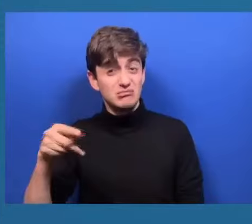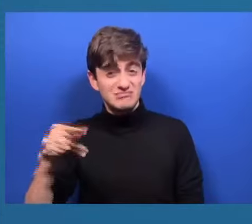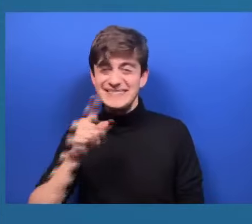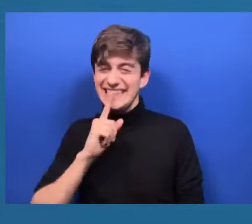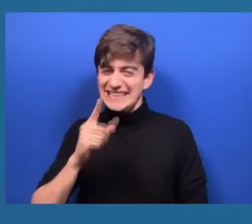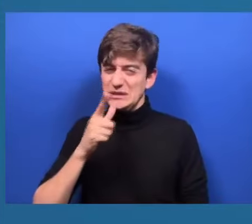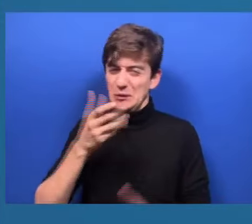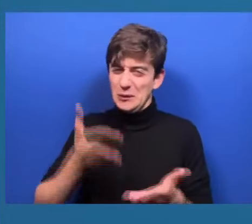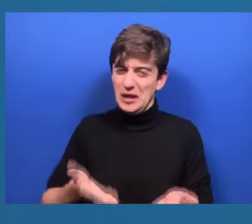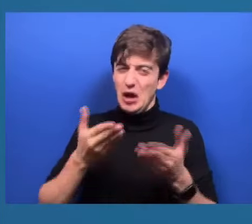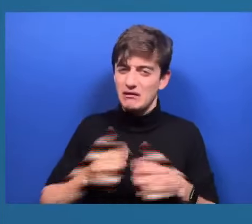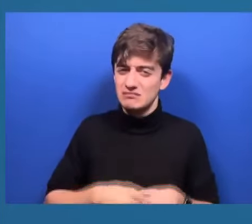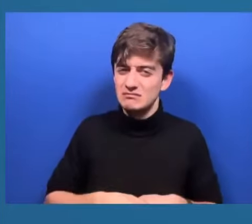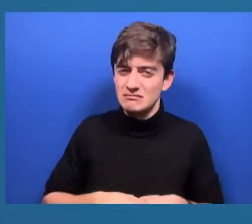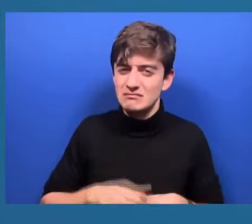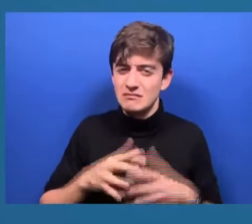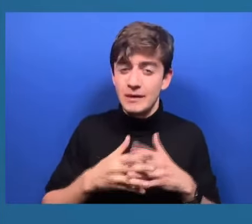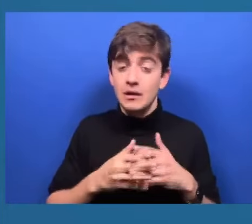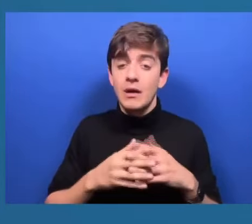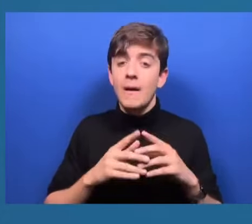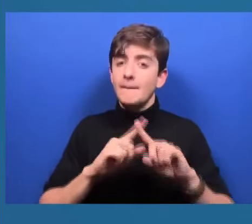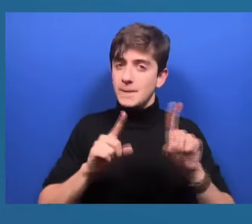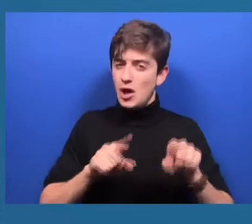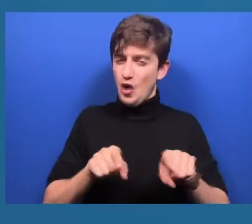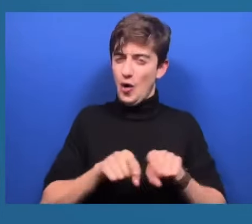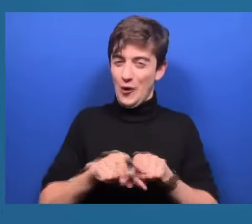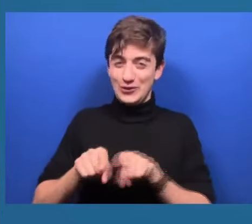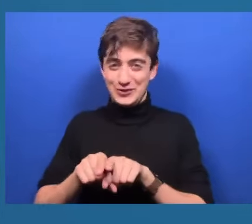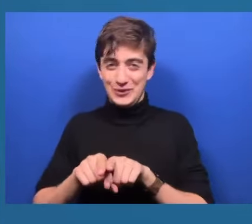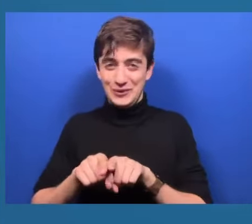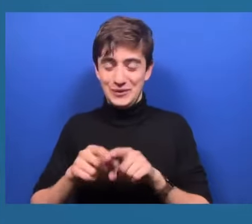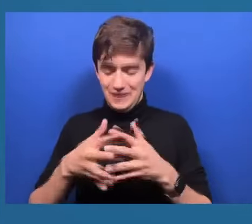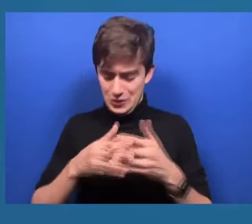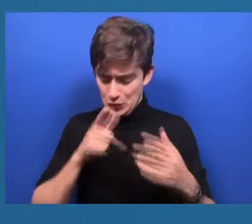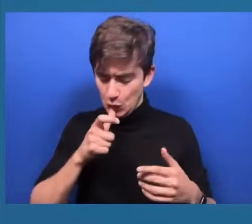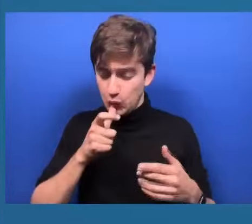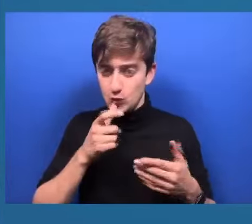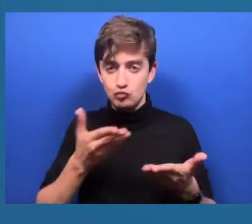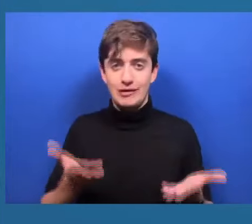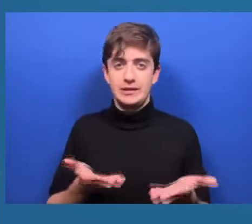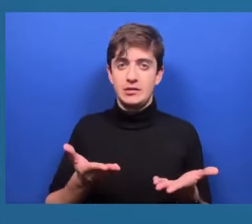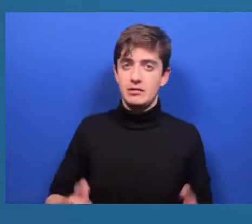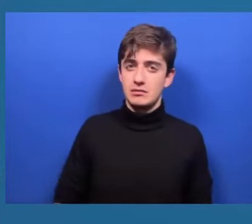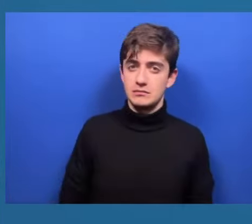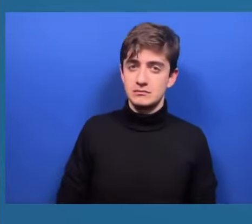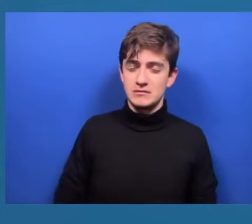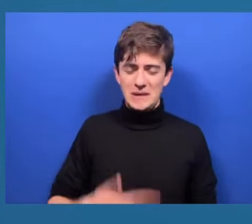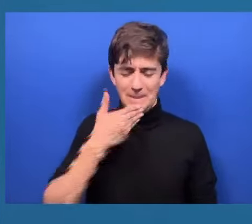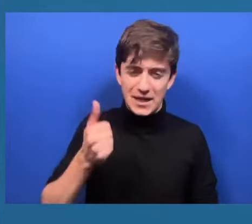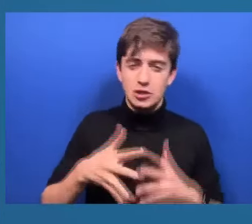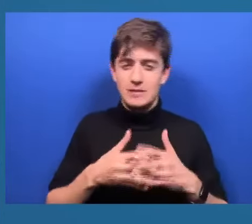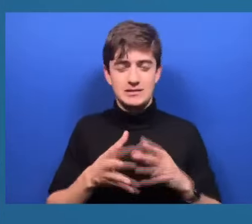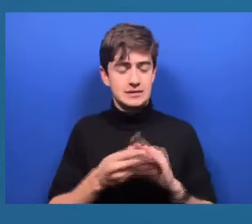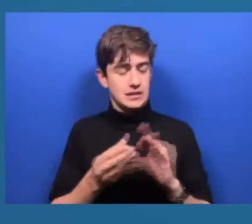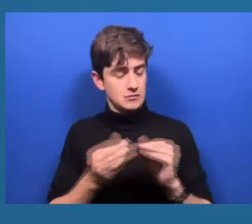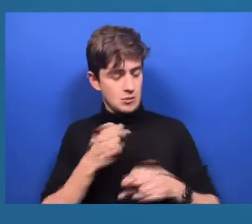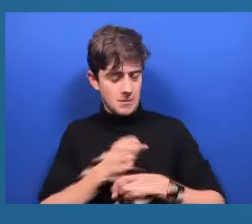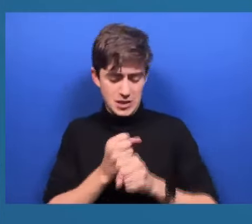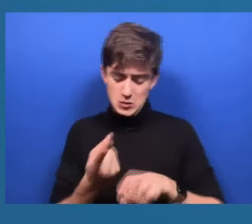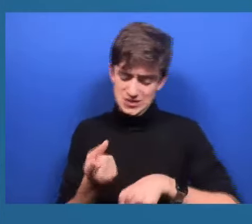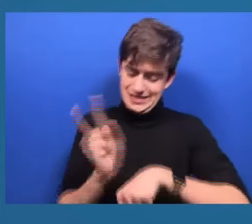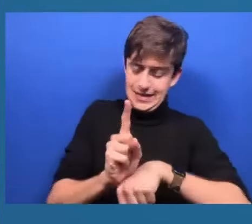are is standing right here. The better America, who has always said, America, I'm going to make you stand up to say what you to